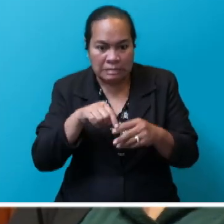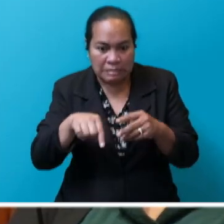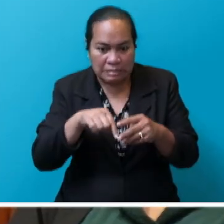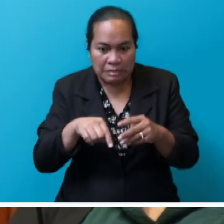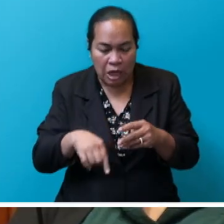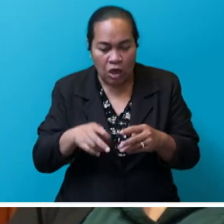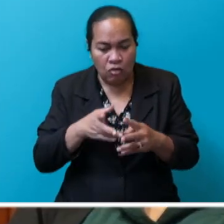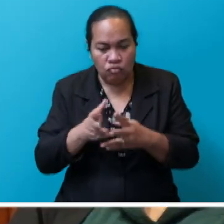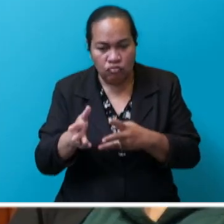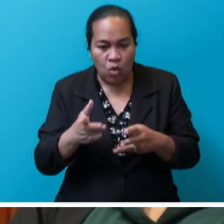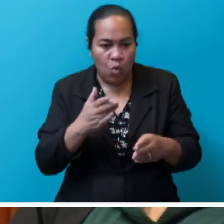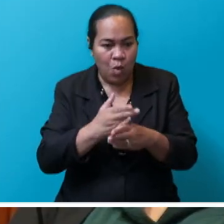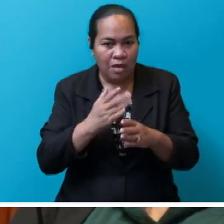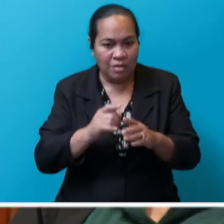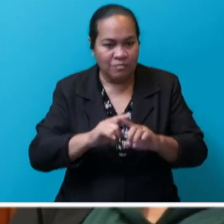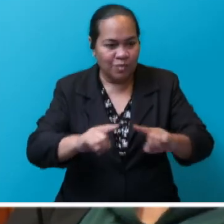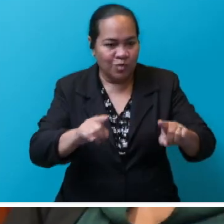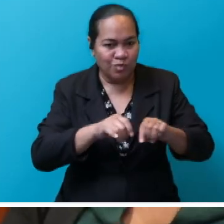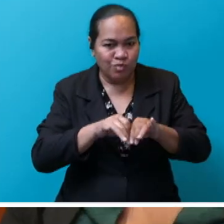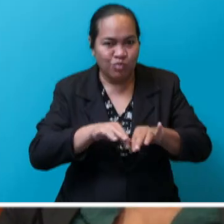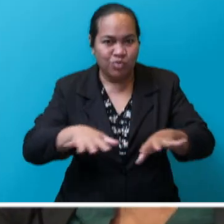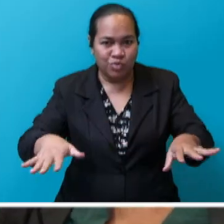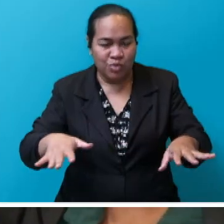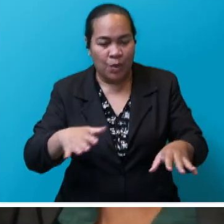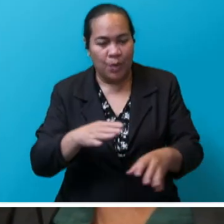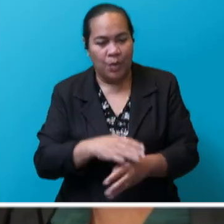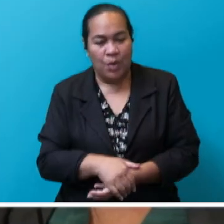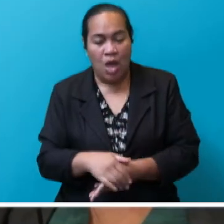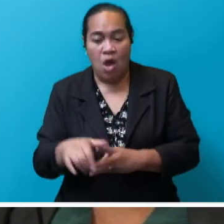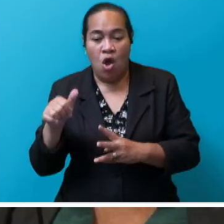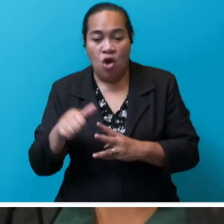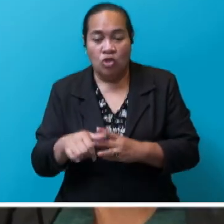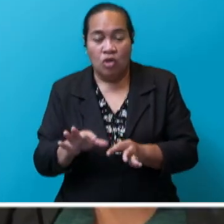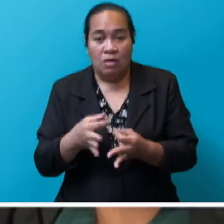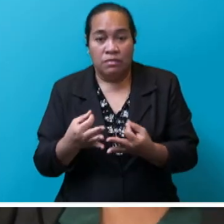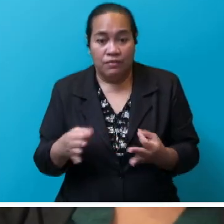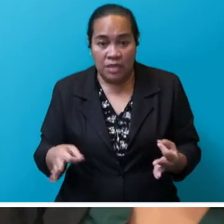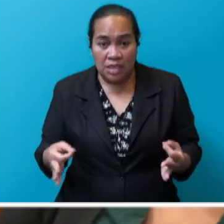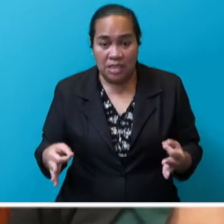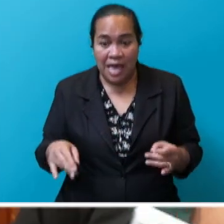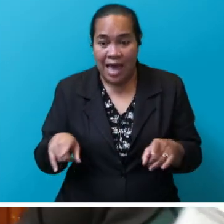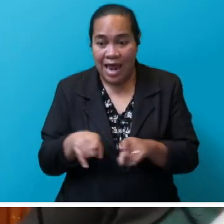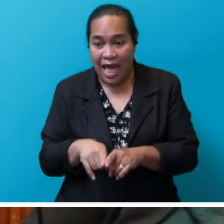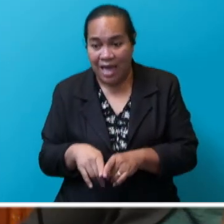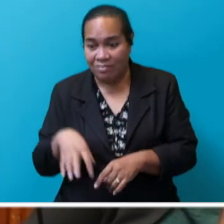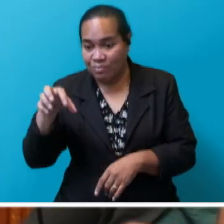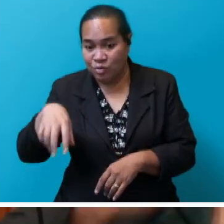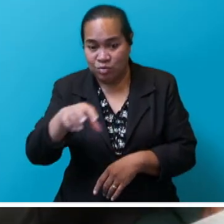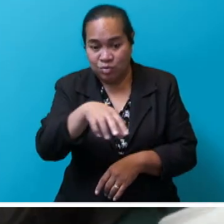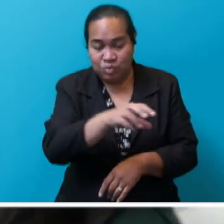extensive workforce and in terms of the facilities that are available throughout the 4